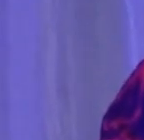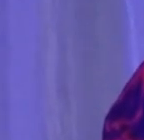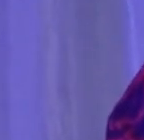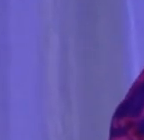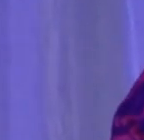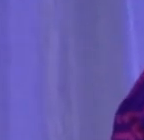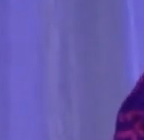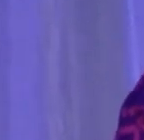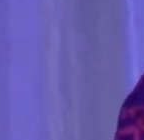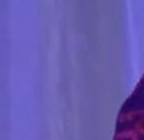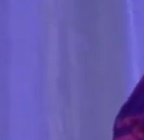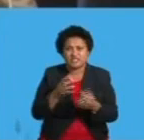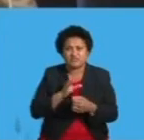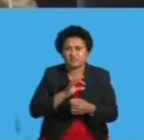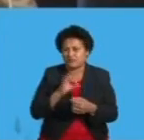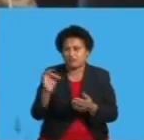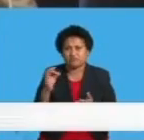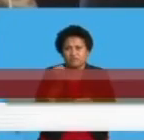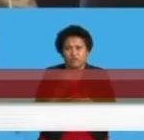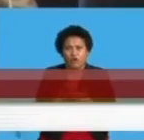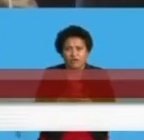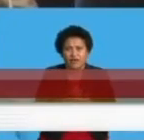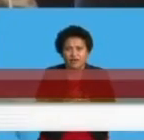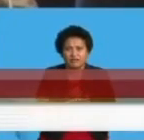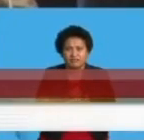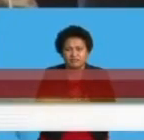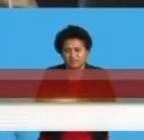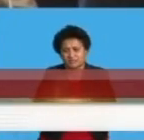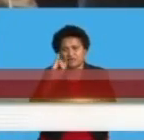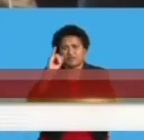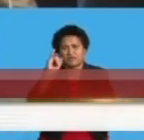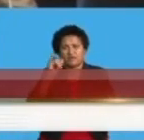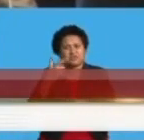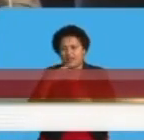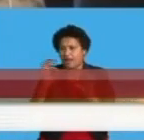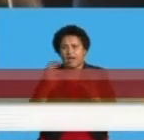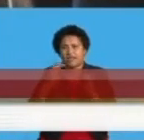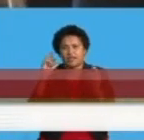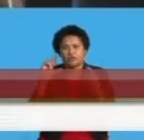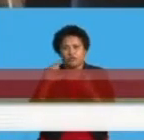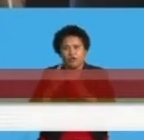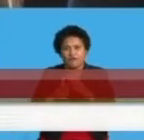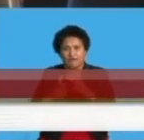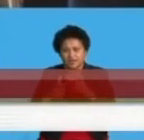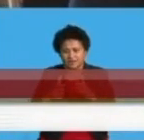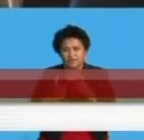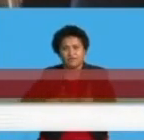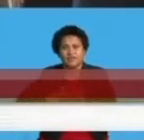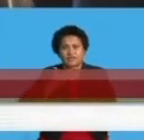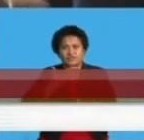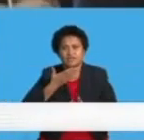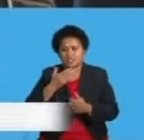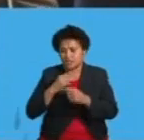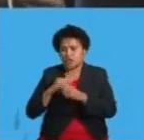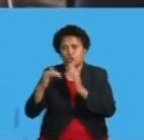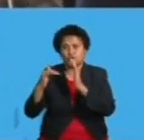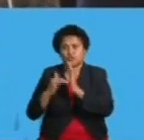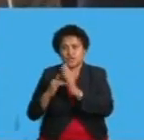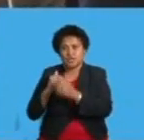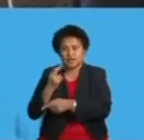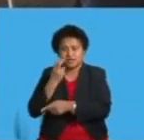country. There's absolutely no conflict of interest between being the chair of Tourism